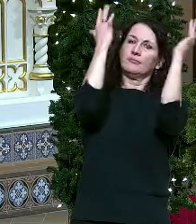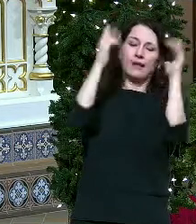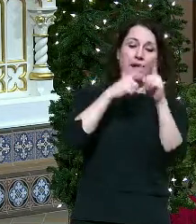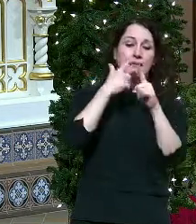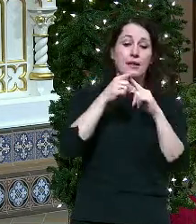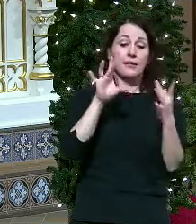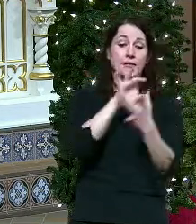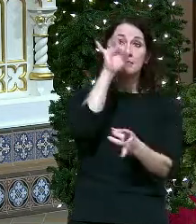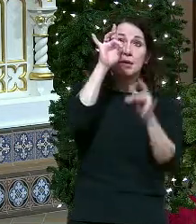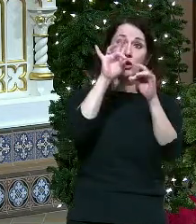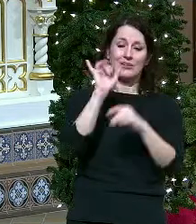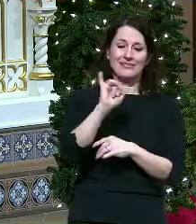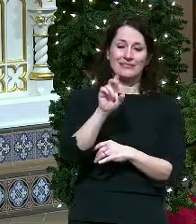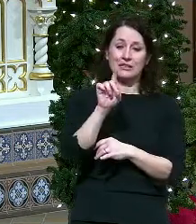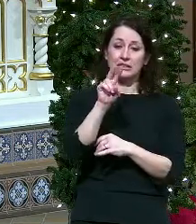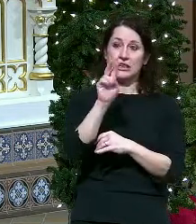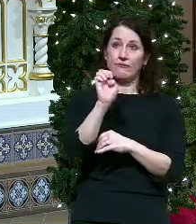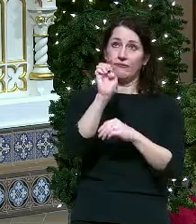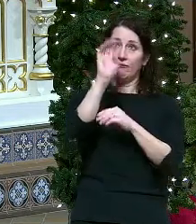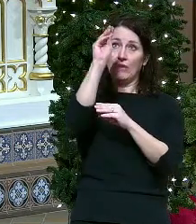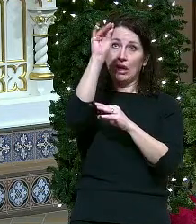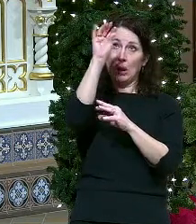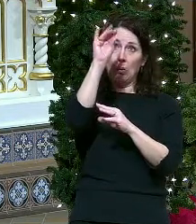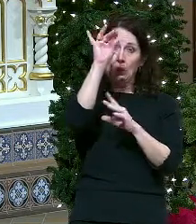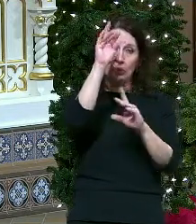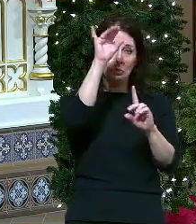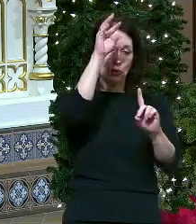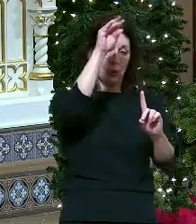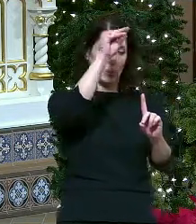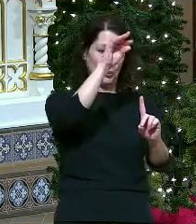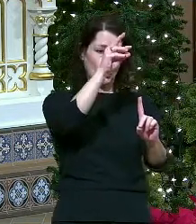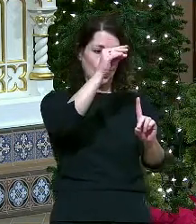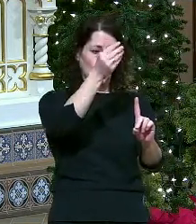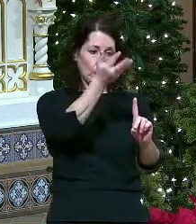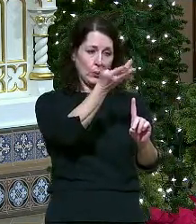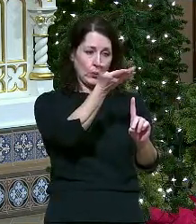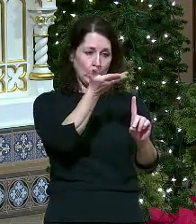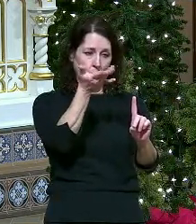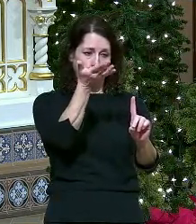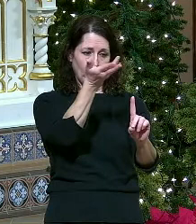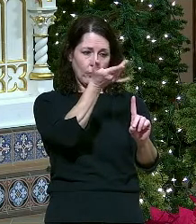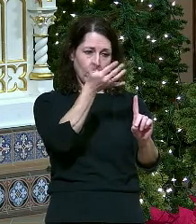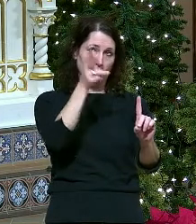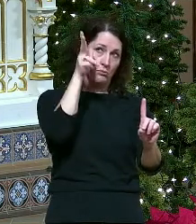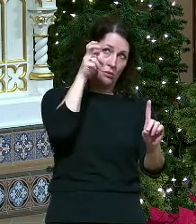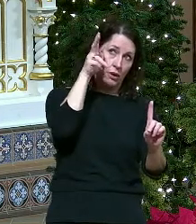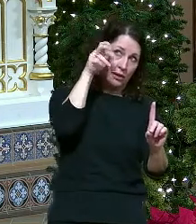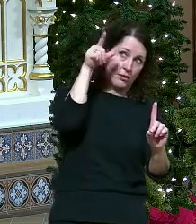dove descends upon him, and we hear the Father's voice.